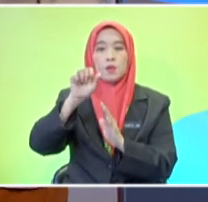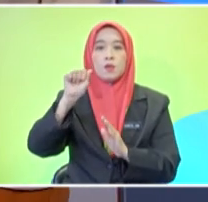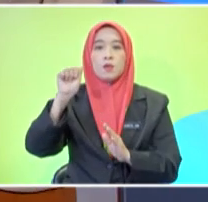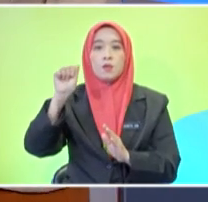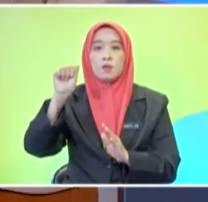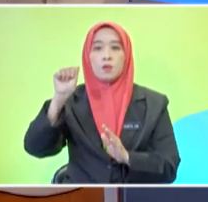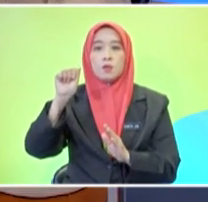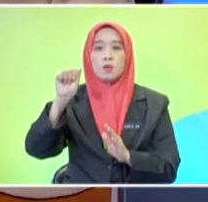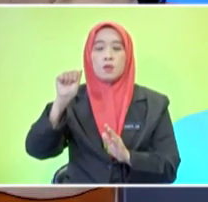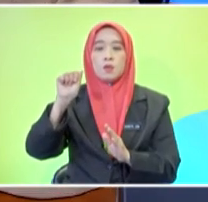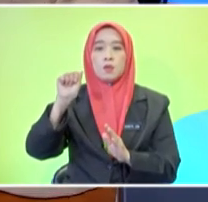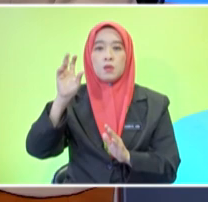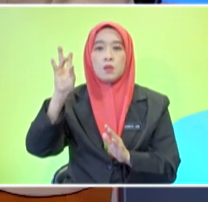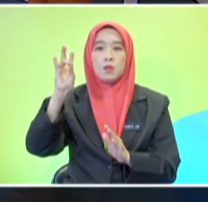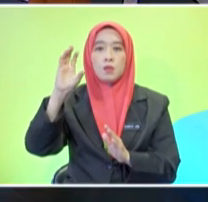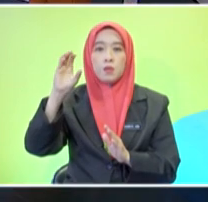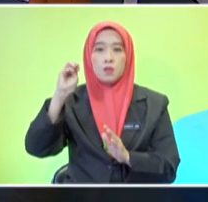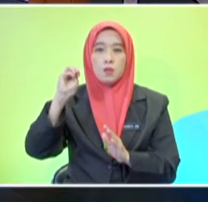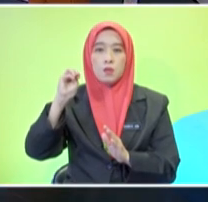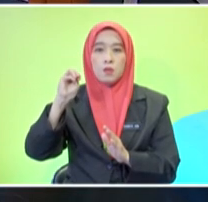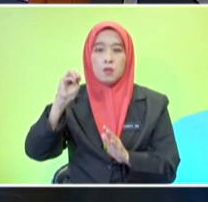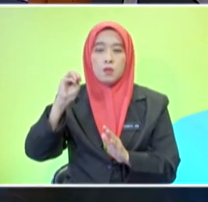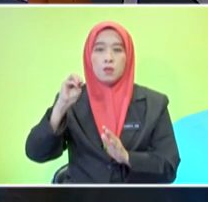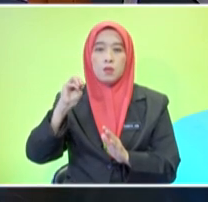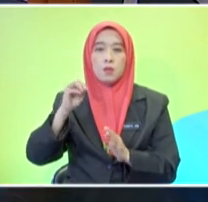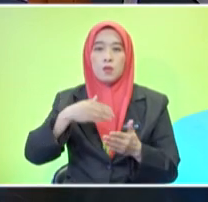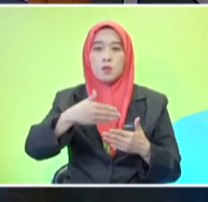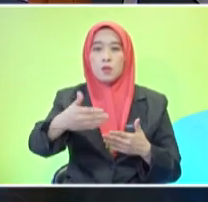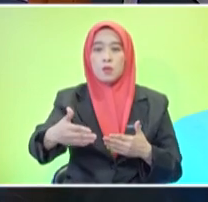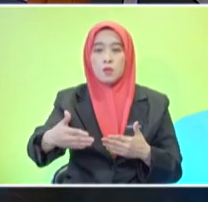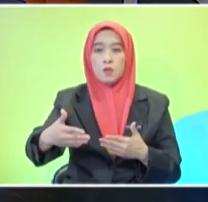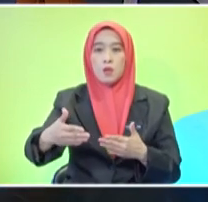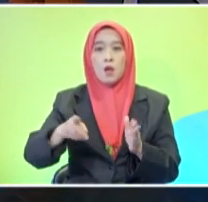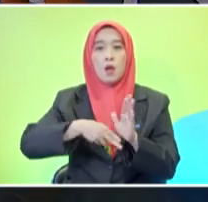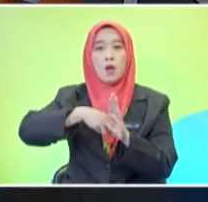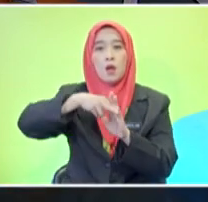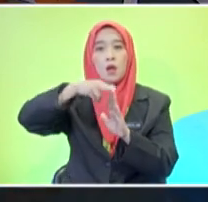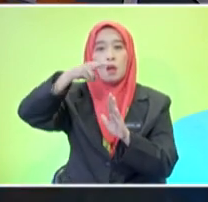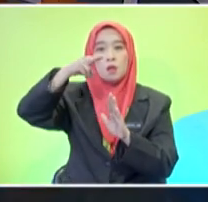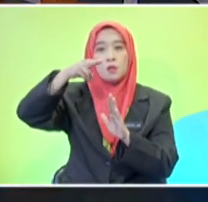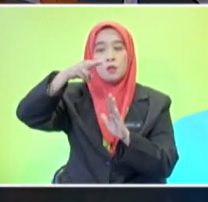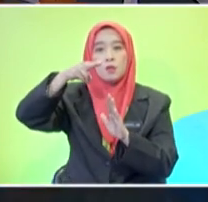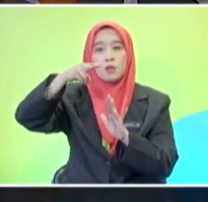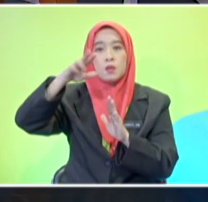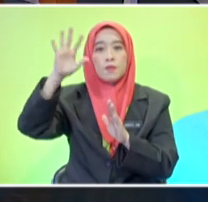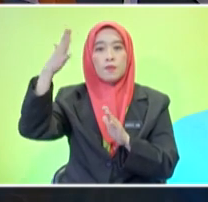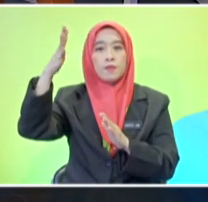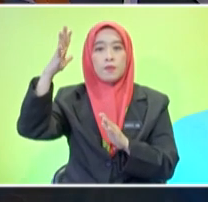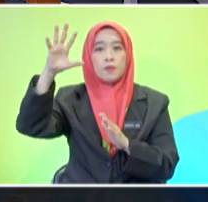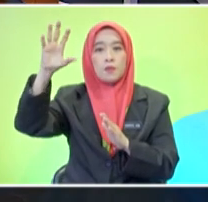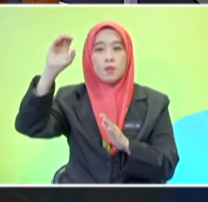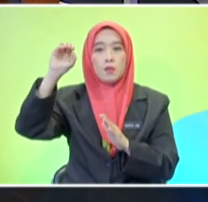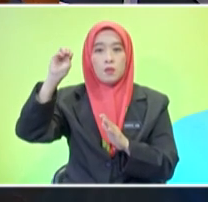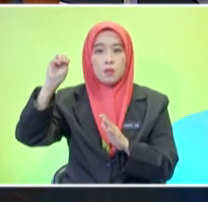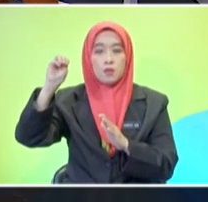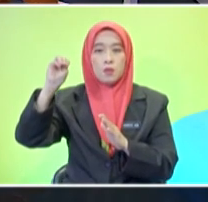Yes, 7 cm. Very good, Shafika. Let's move on to the next height, which is 15 cm on the second week. 15